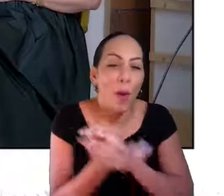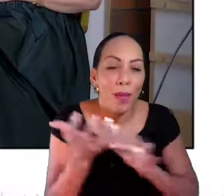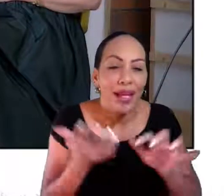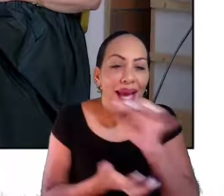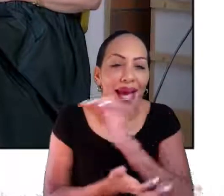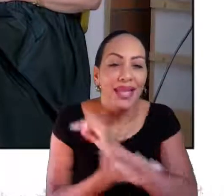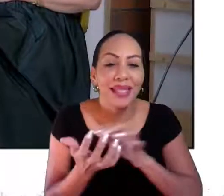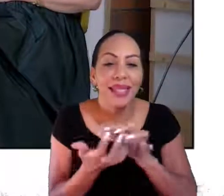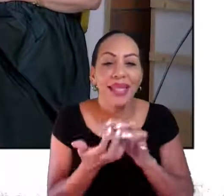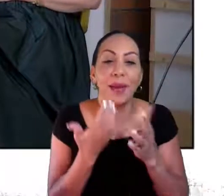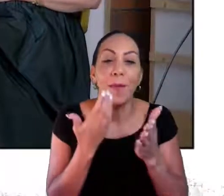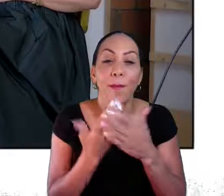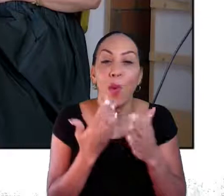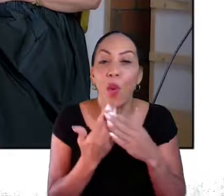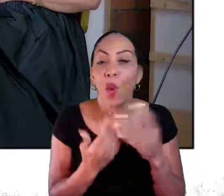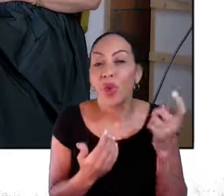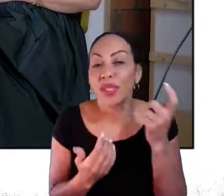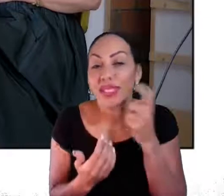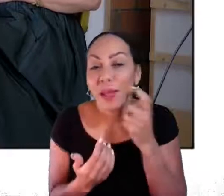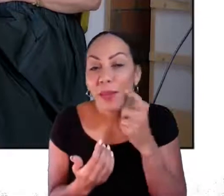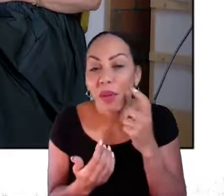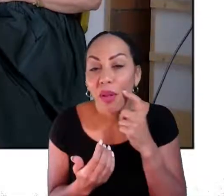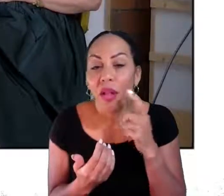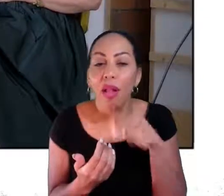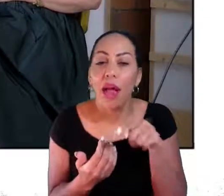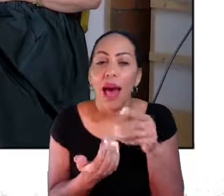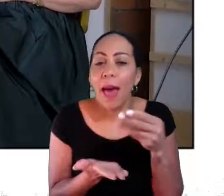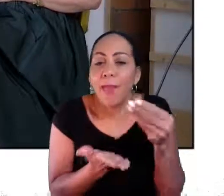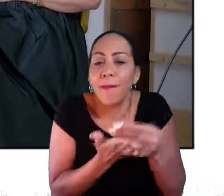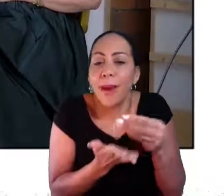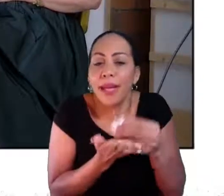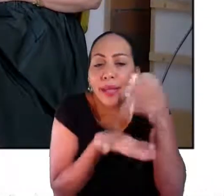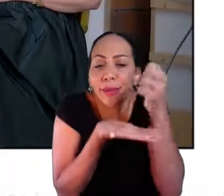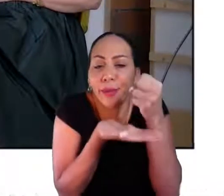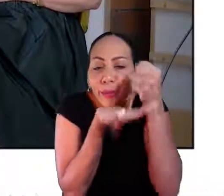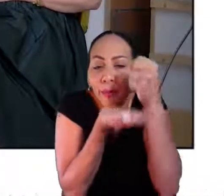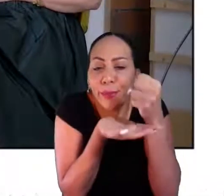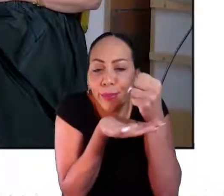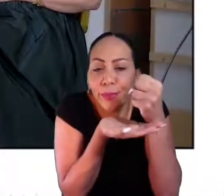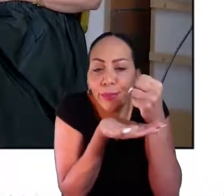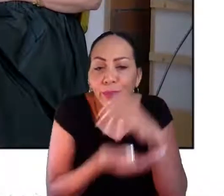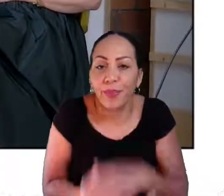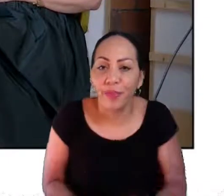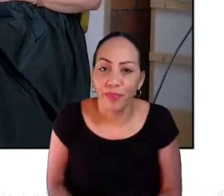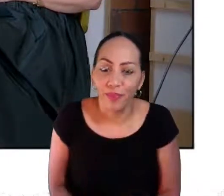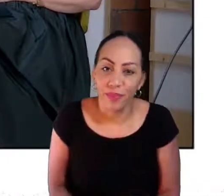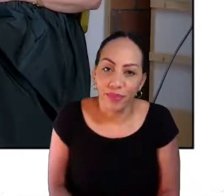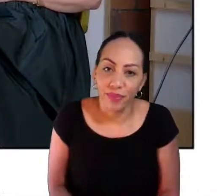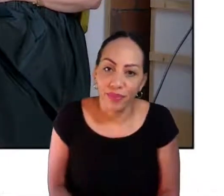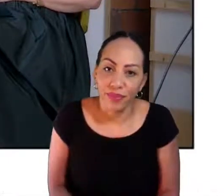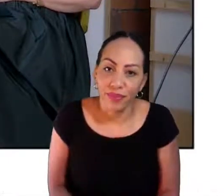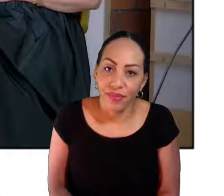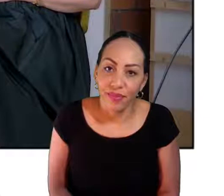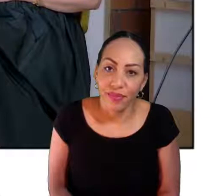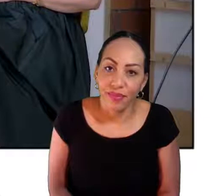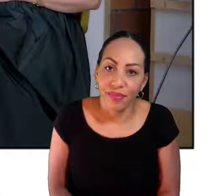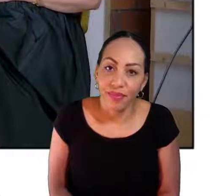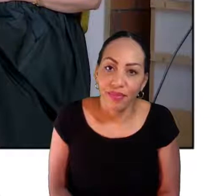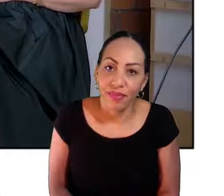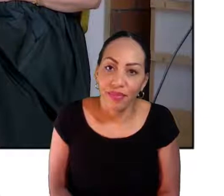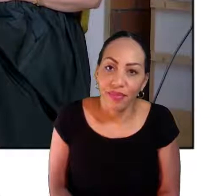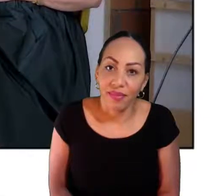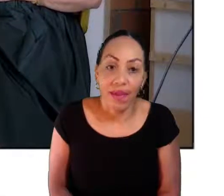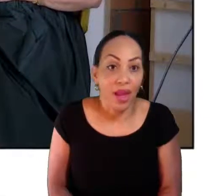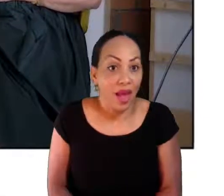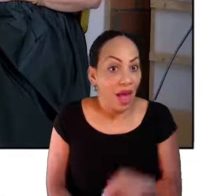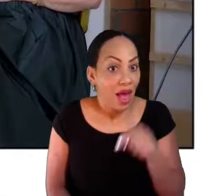of what it would fund was different, a much smaller pot of money as well. Really anecdotally, I think it was the most diverse cohort of people that we had